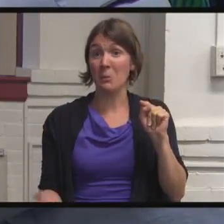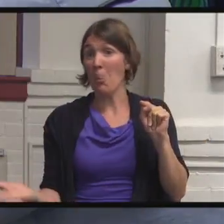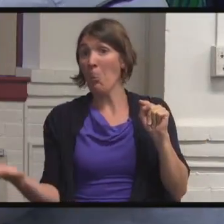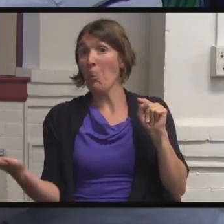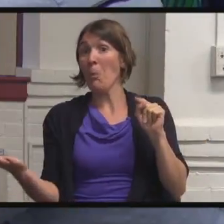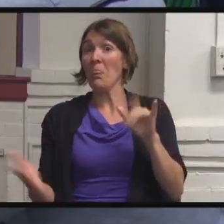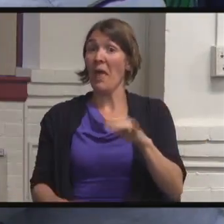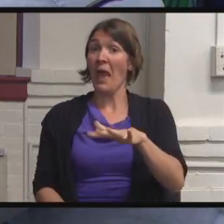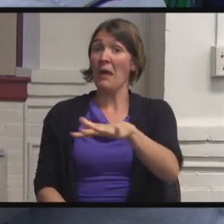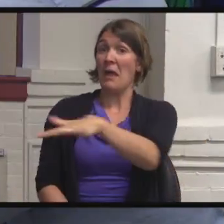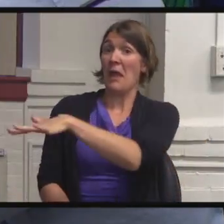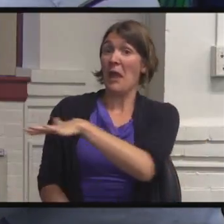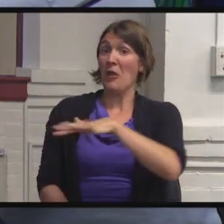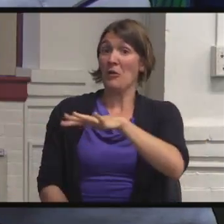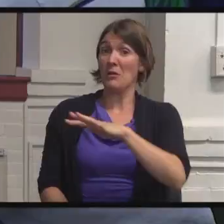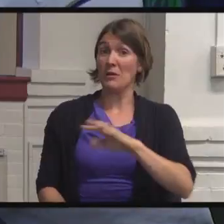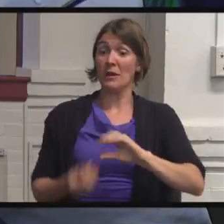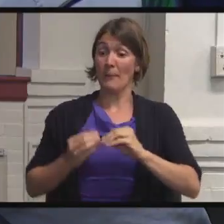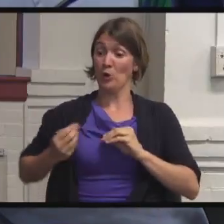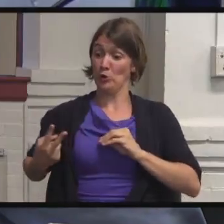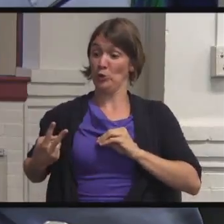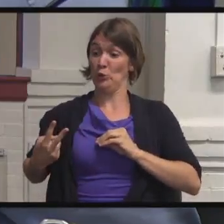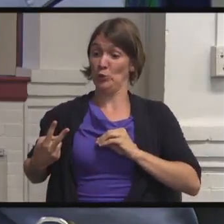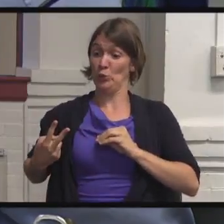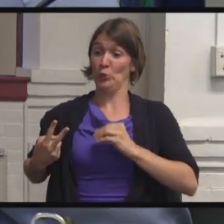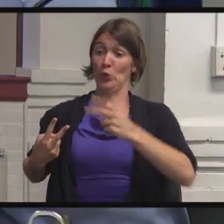That whole area from exit 2 to 3,